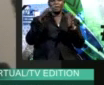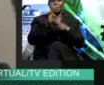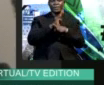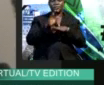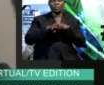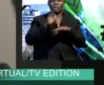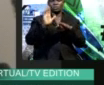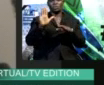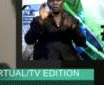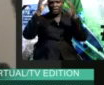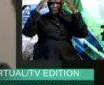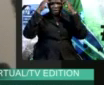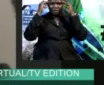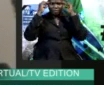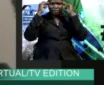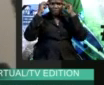your experience